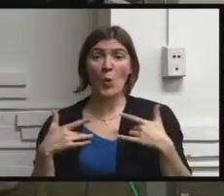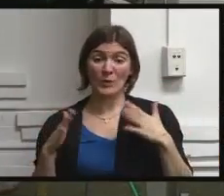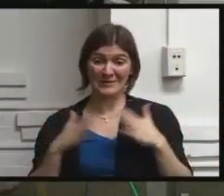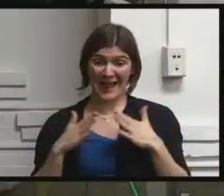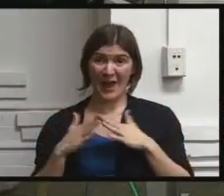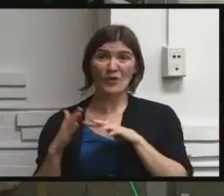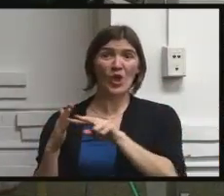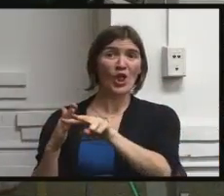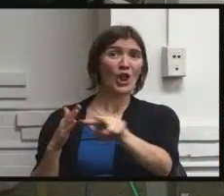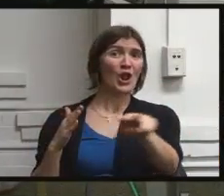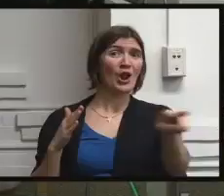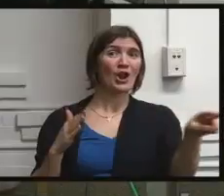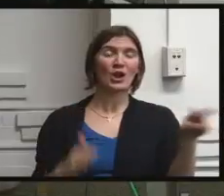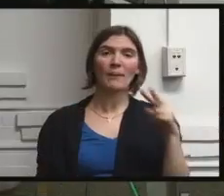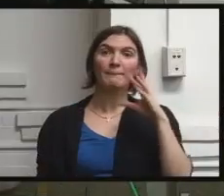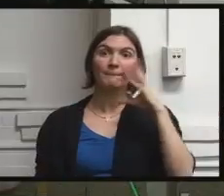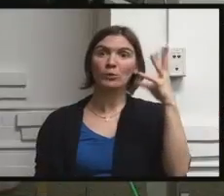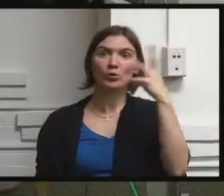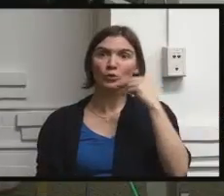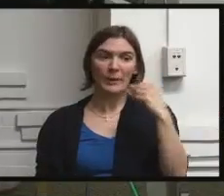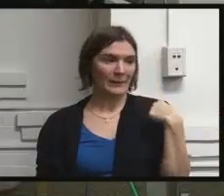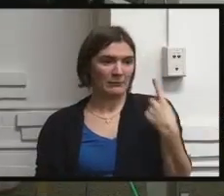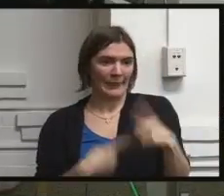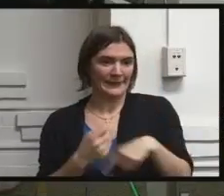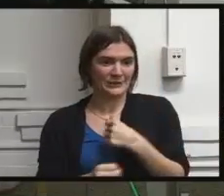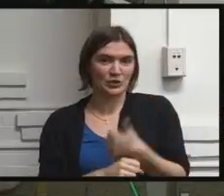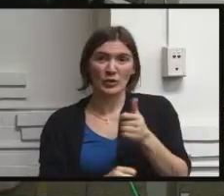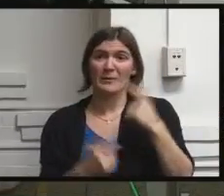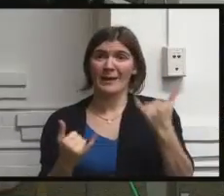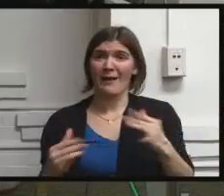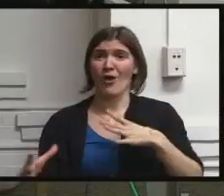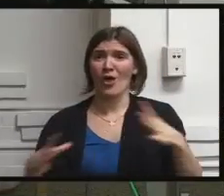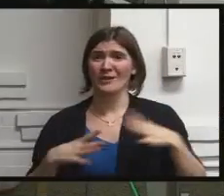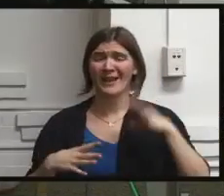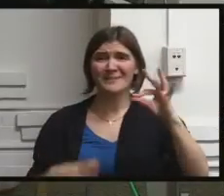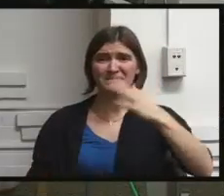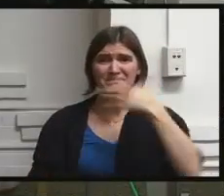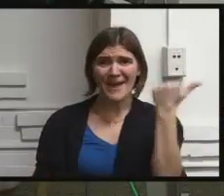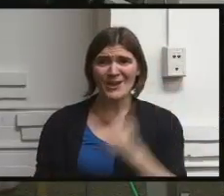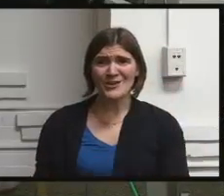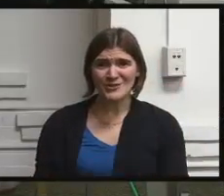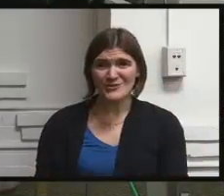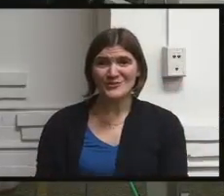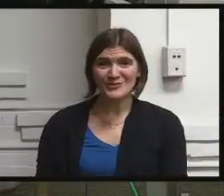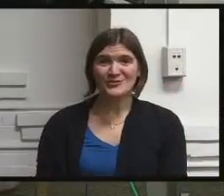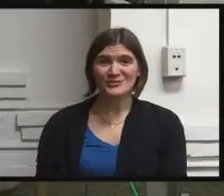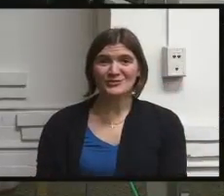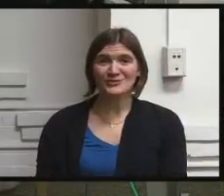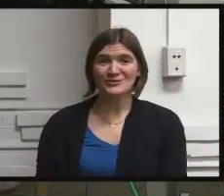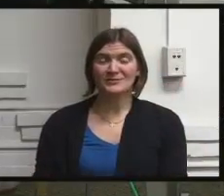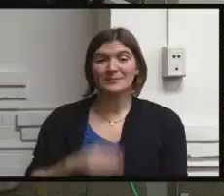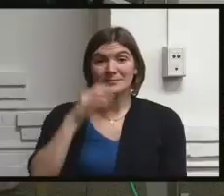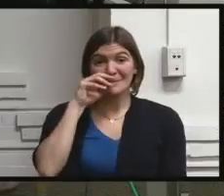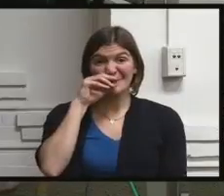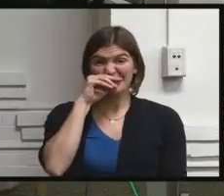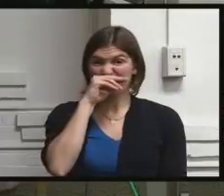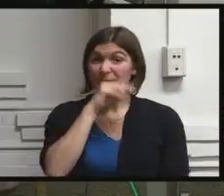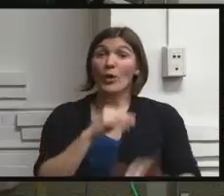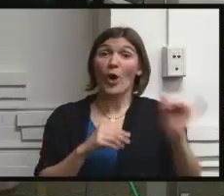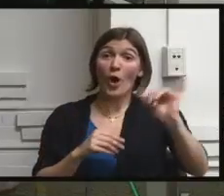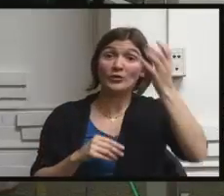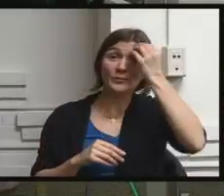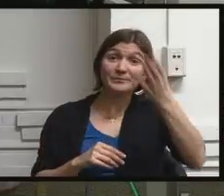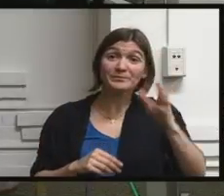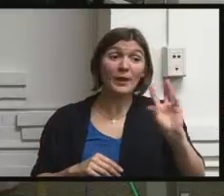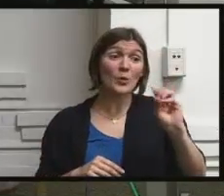downtown looks, as it has looked all year, has been extremely positive. I would just like to say